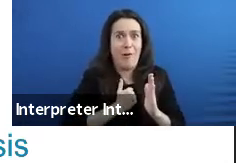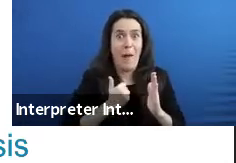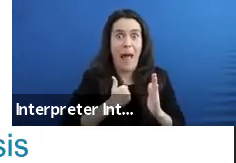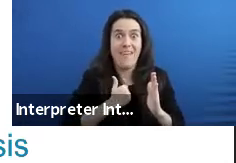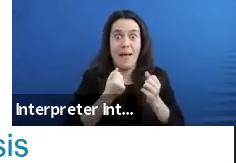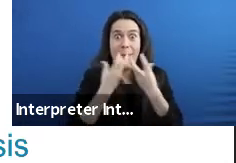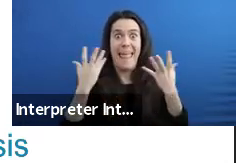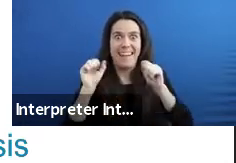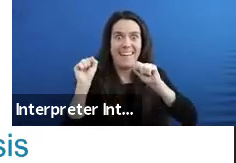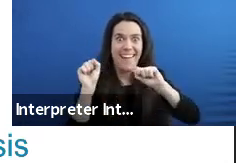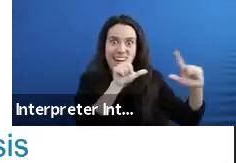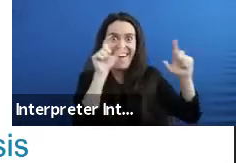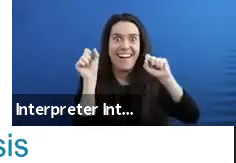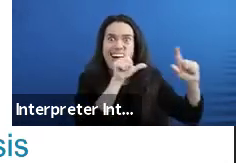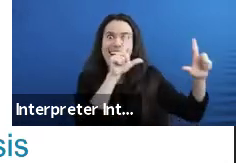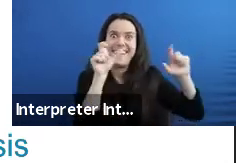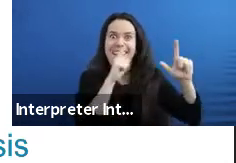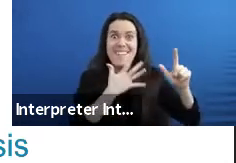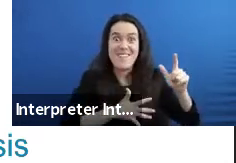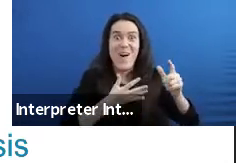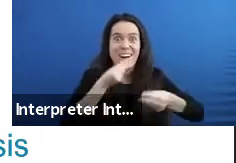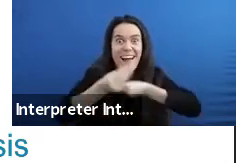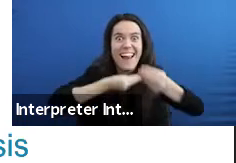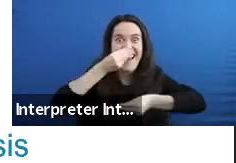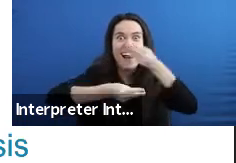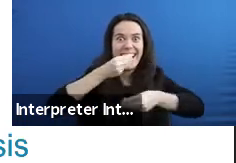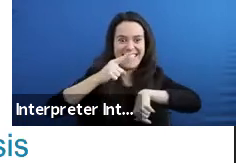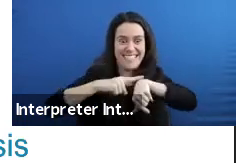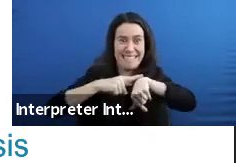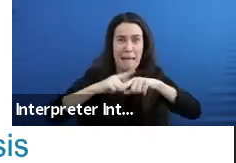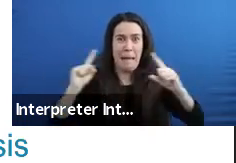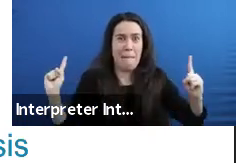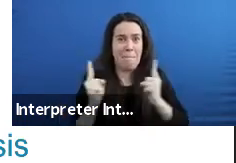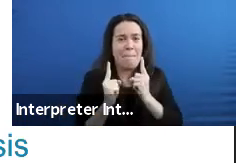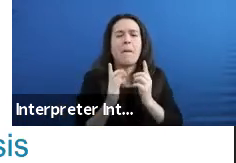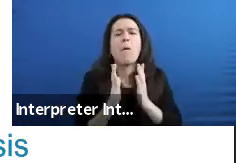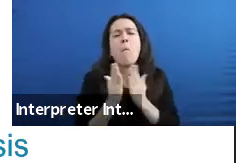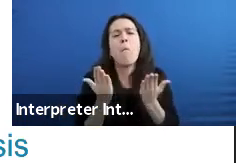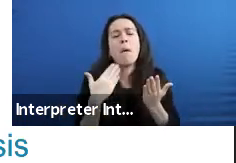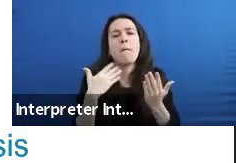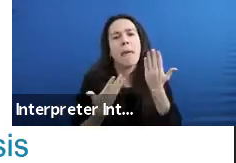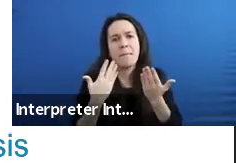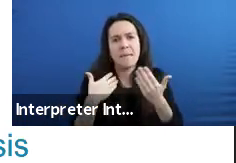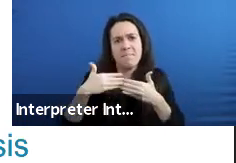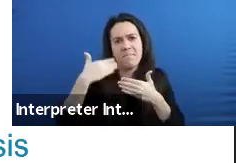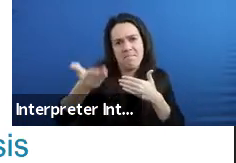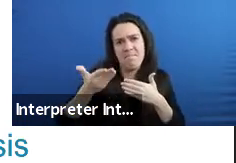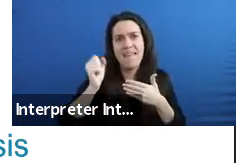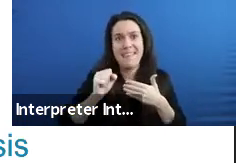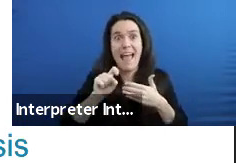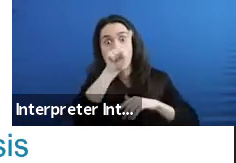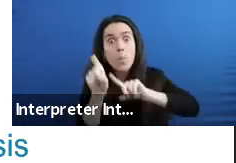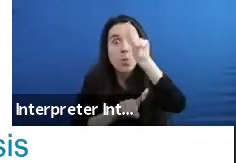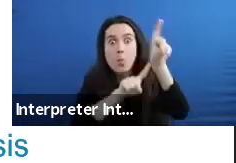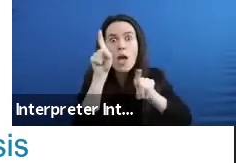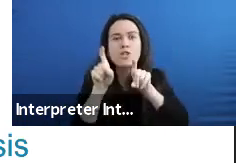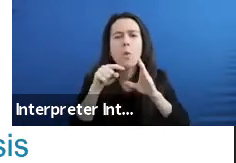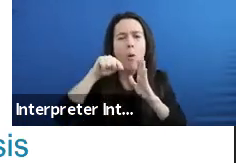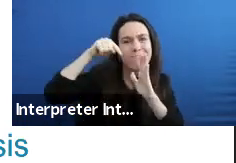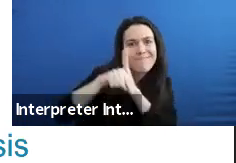a lot of content to share in a few minutes, but I'm sure we can go back to some of the aspects in the question and answers.